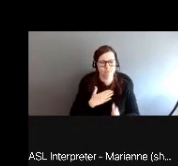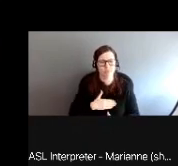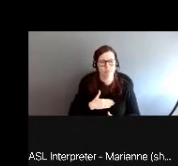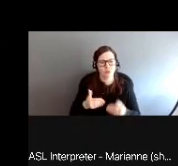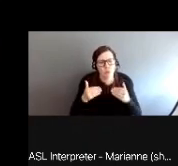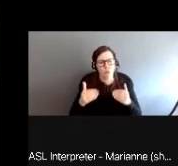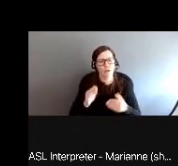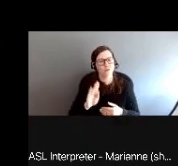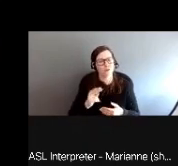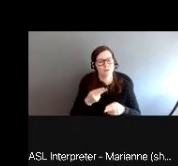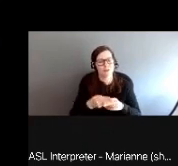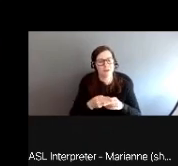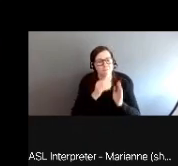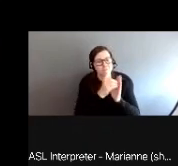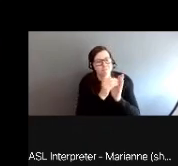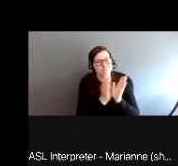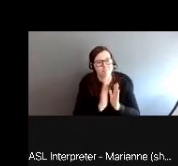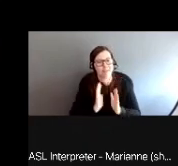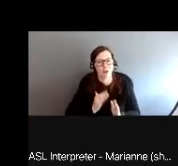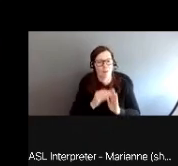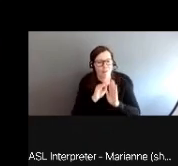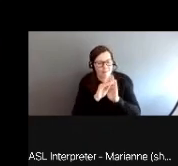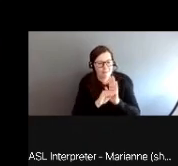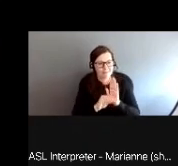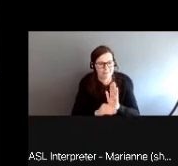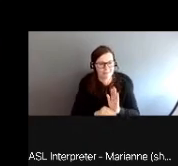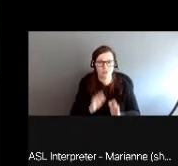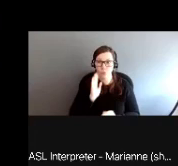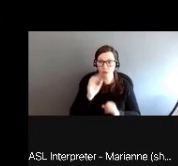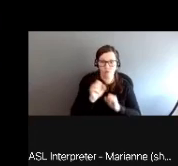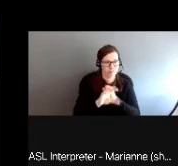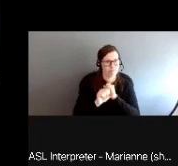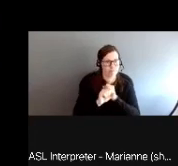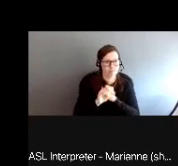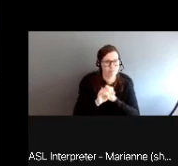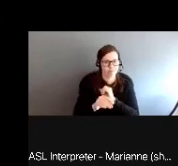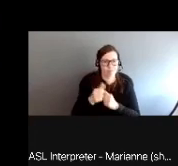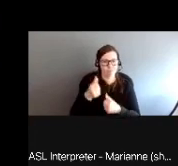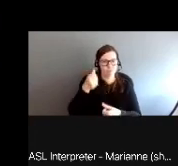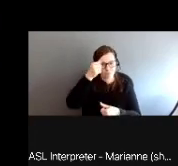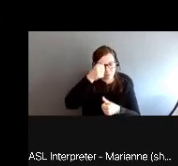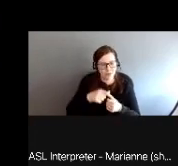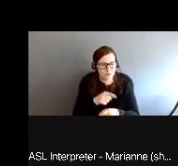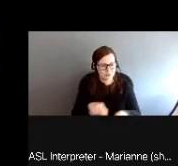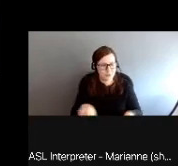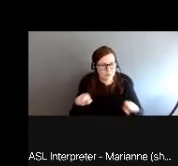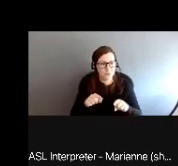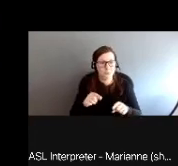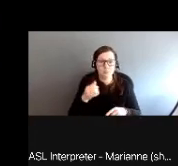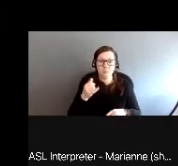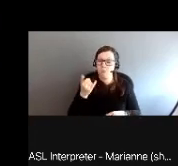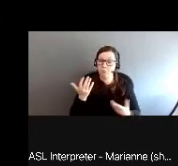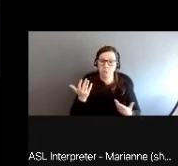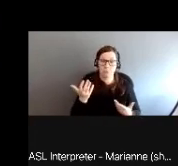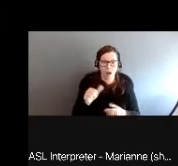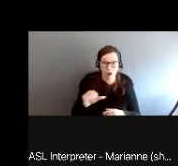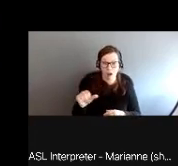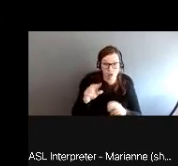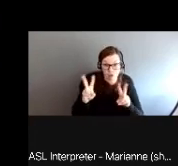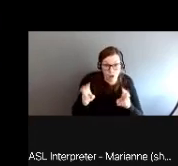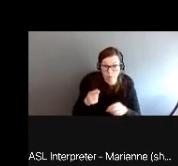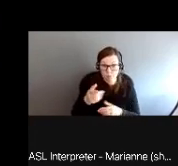will be promoting it over the next few months. But we also want to know if you're interested or if there are other topics that you may be interested